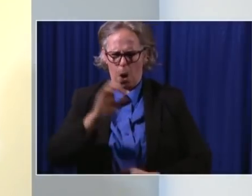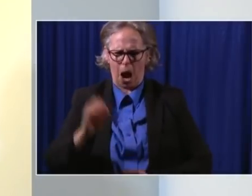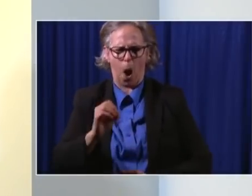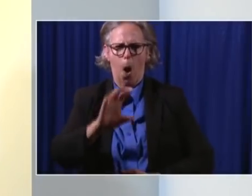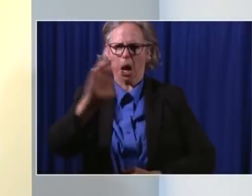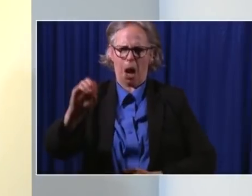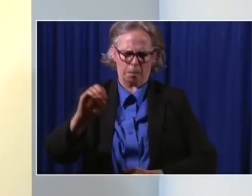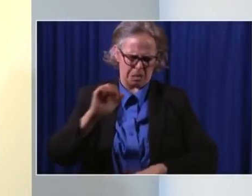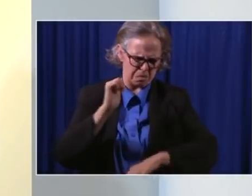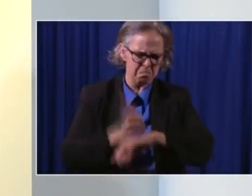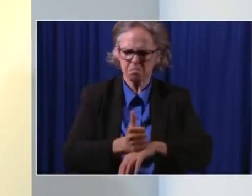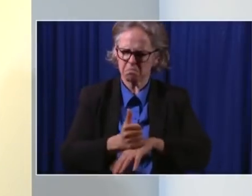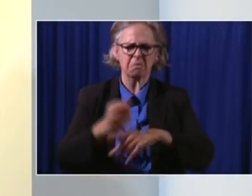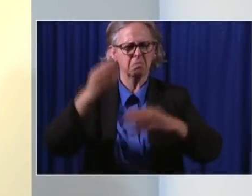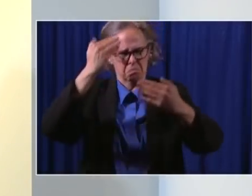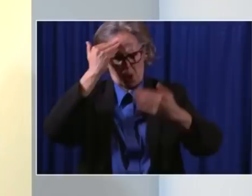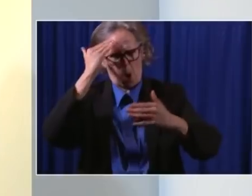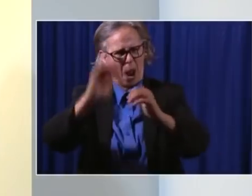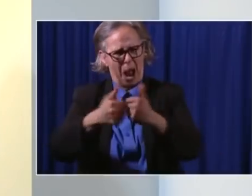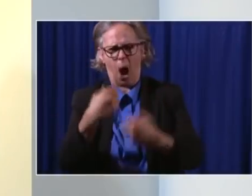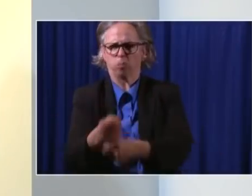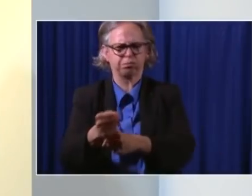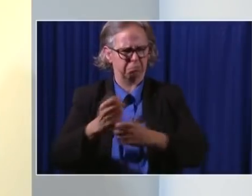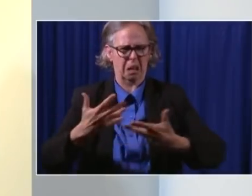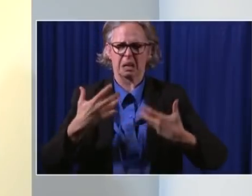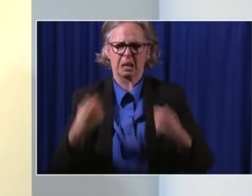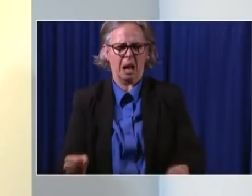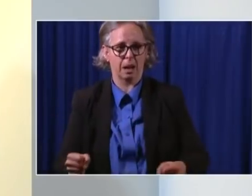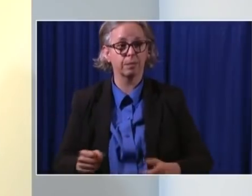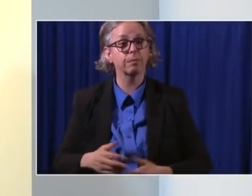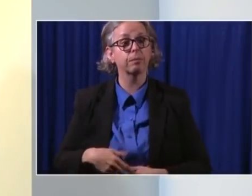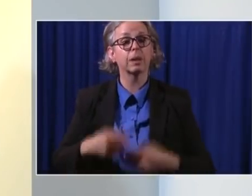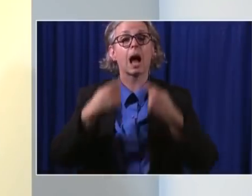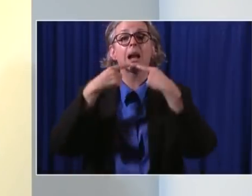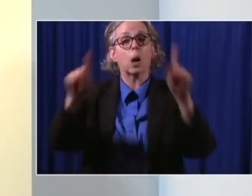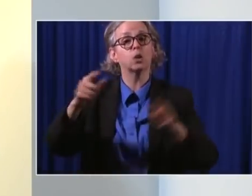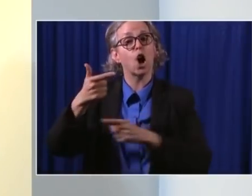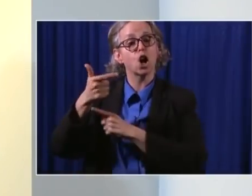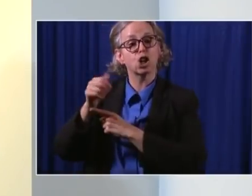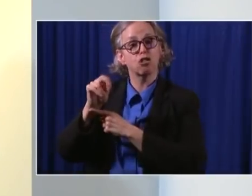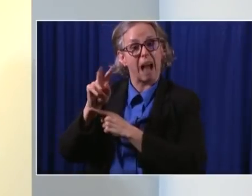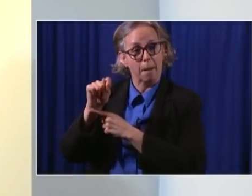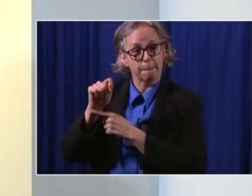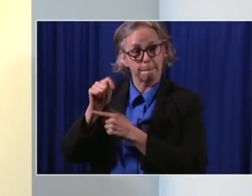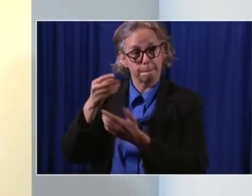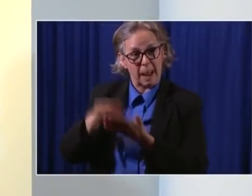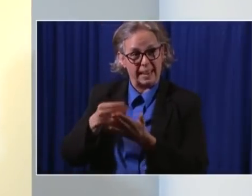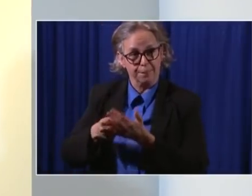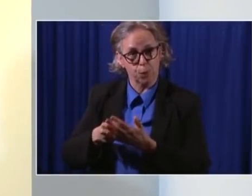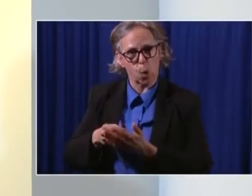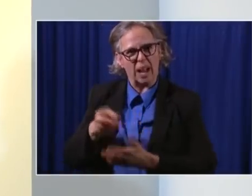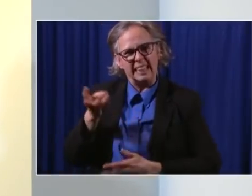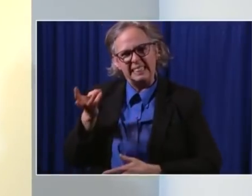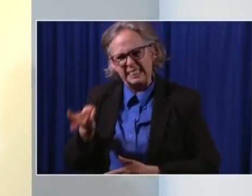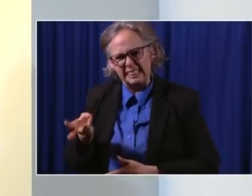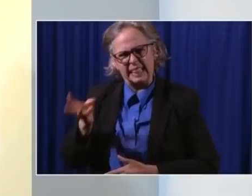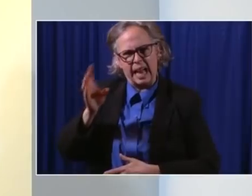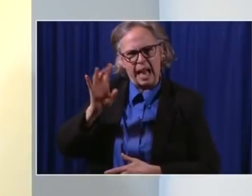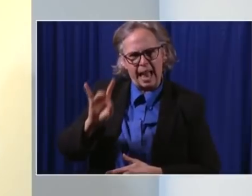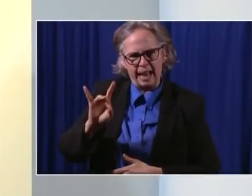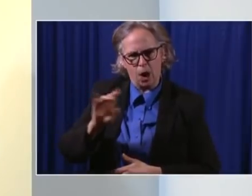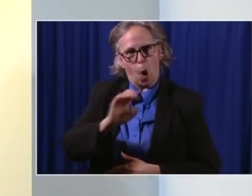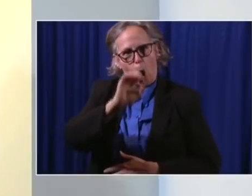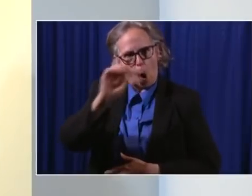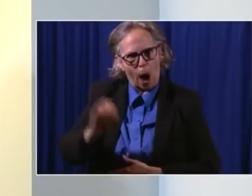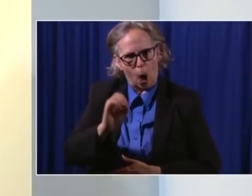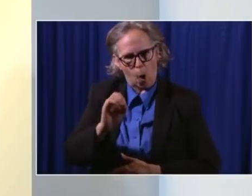this shortage, and we're announcing grant funding for 68 Ohio manufacturers that will help make that happen. So 68 companies are going to receive